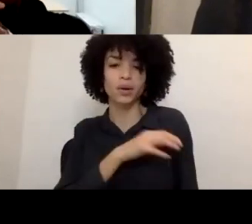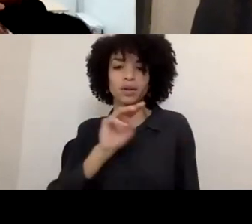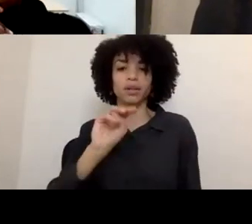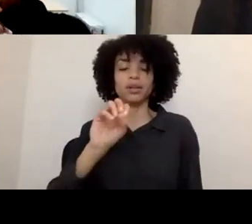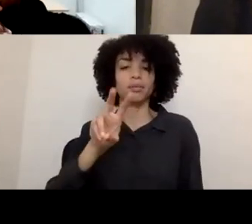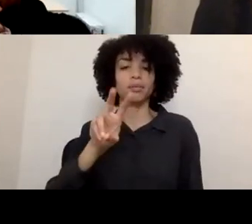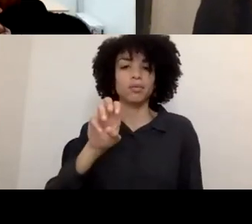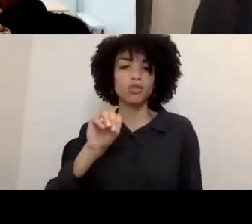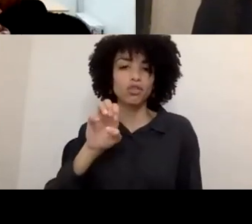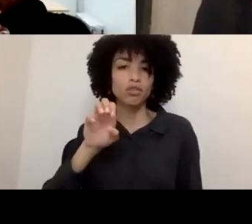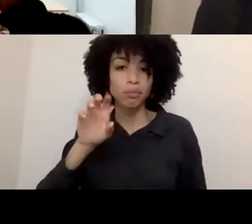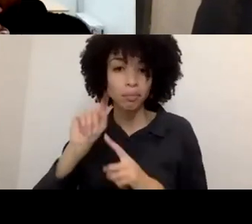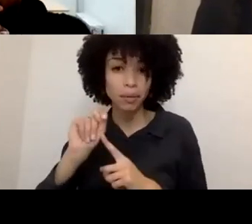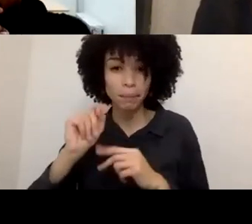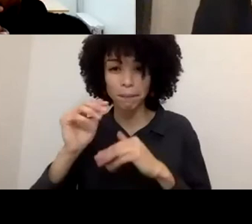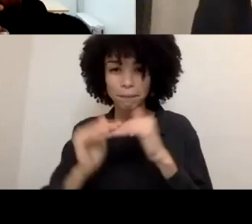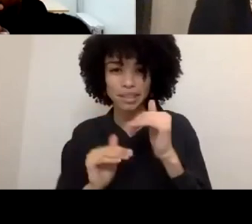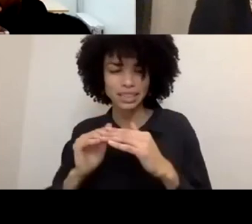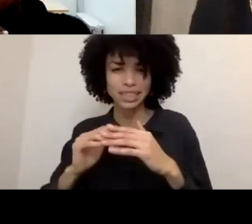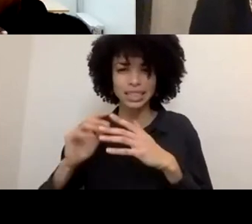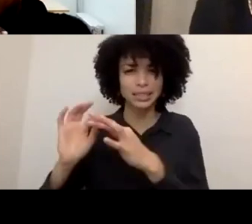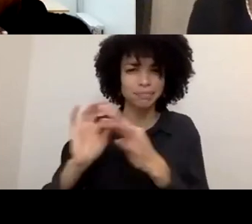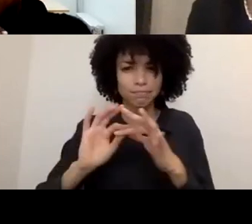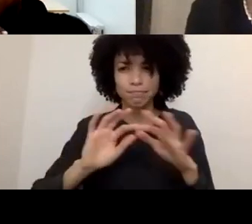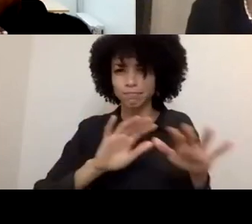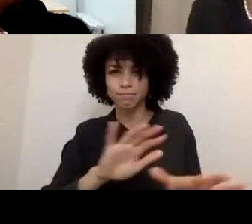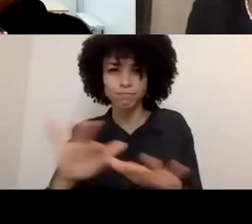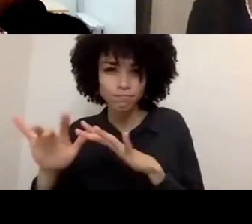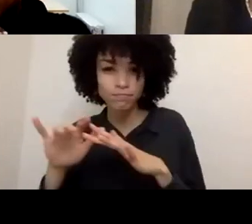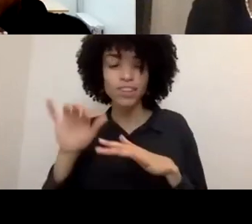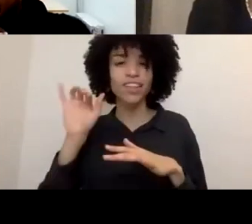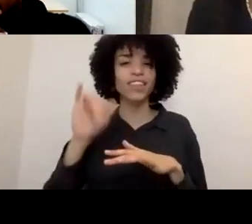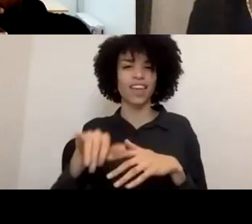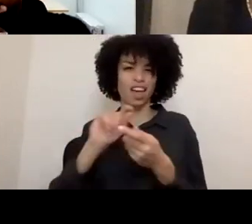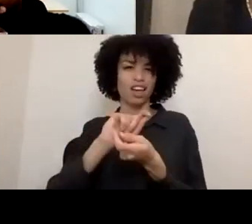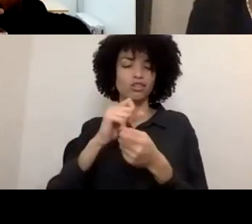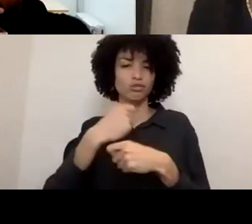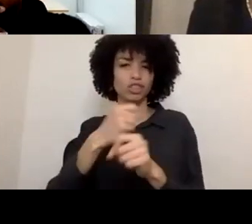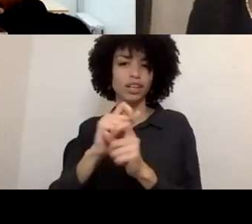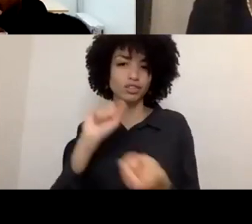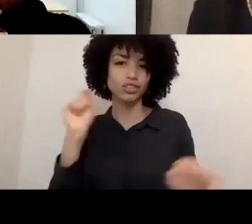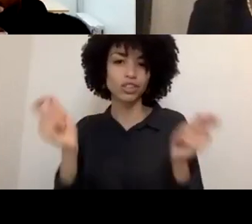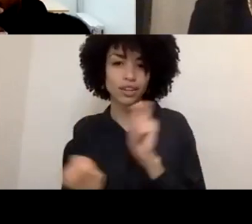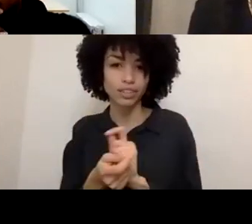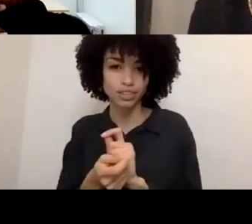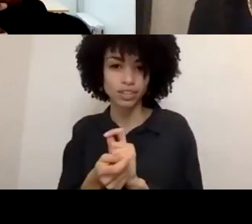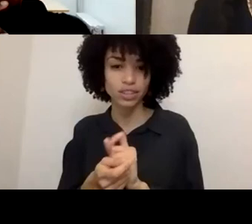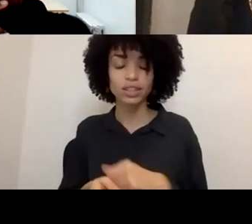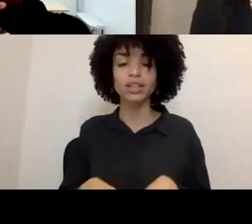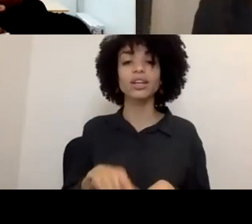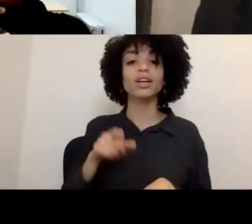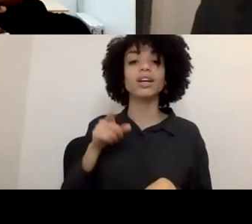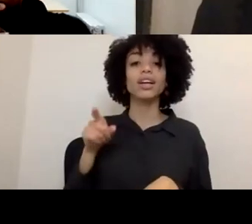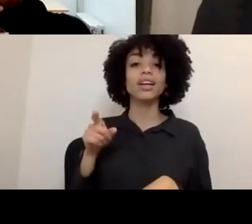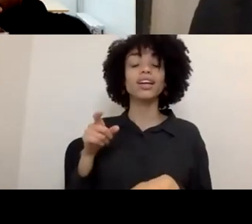communities, creates change, right? Like in battleground states across the country, we saw mostly, people of color,